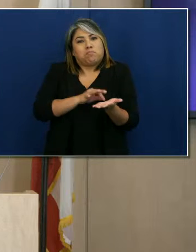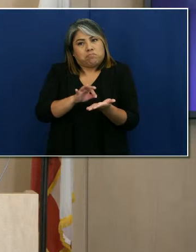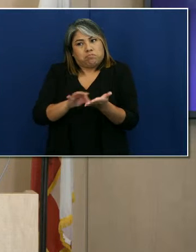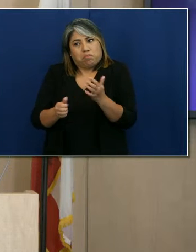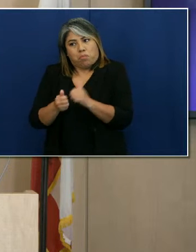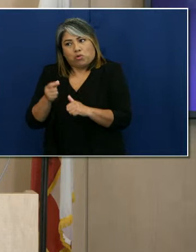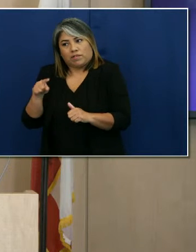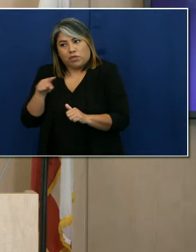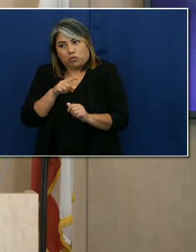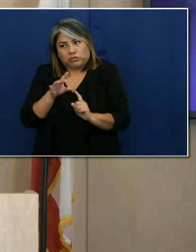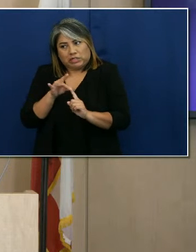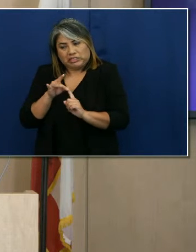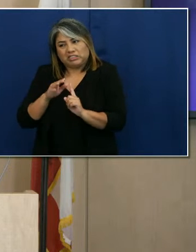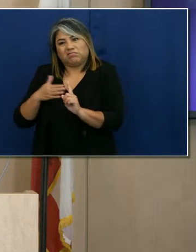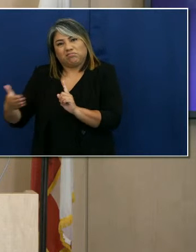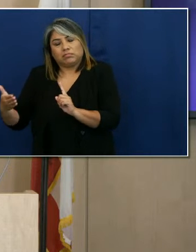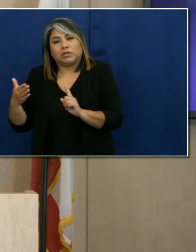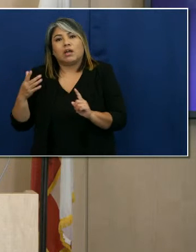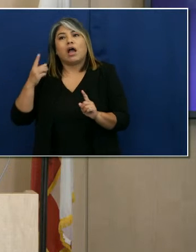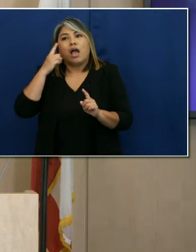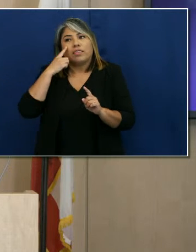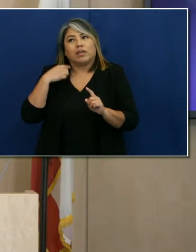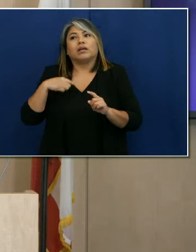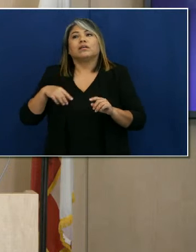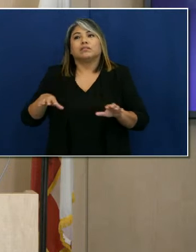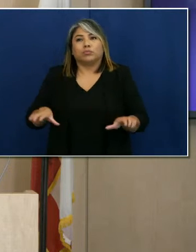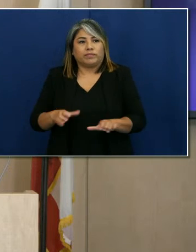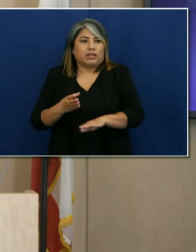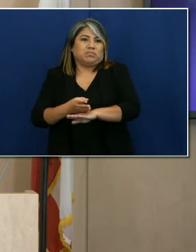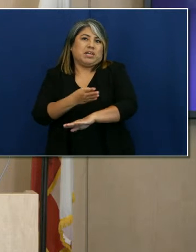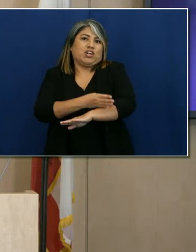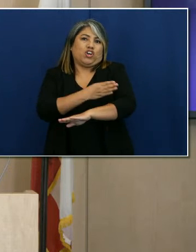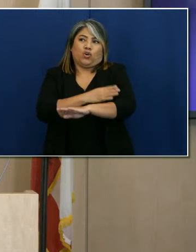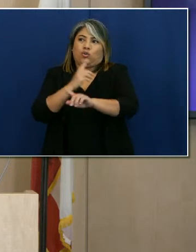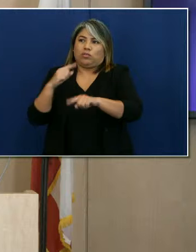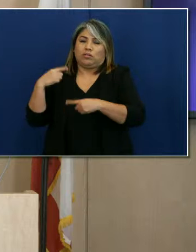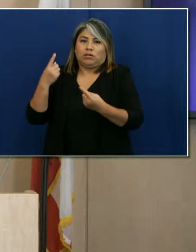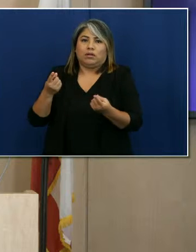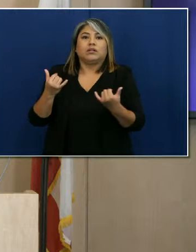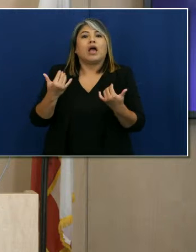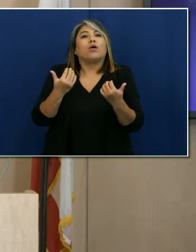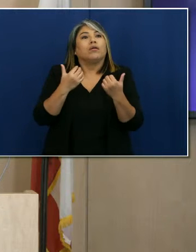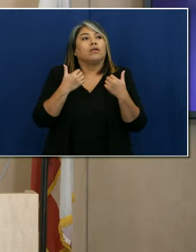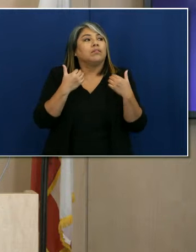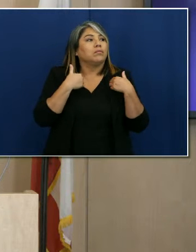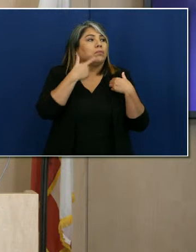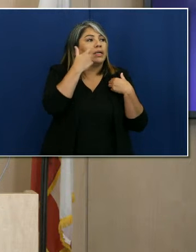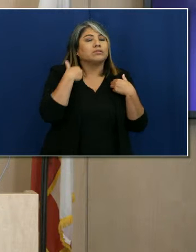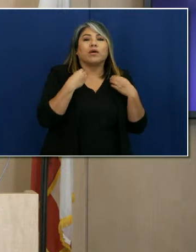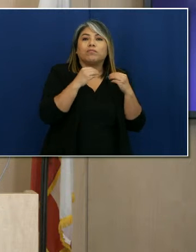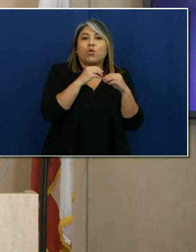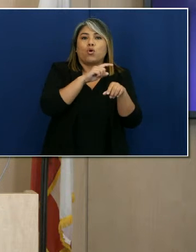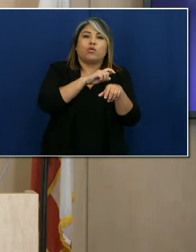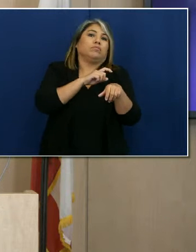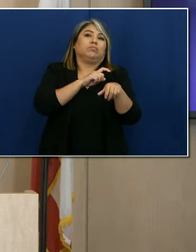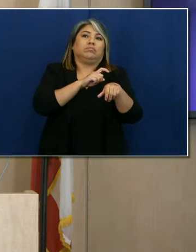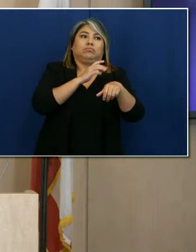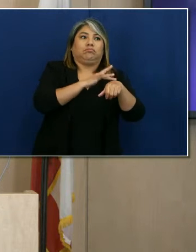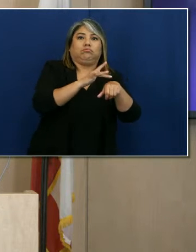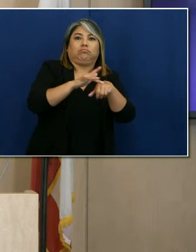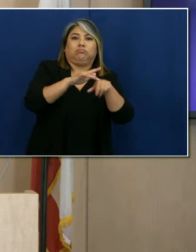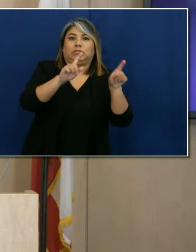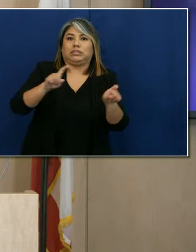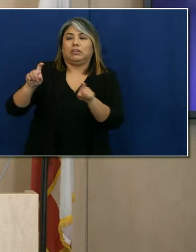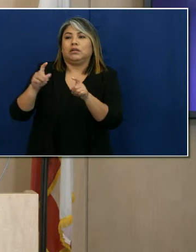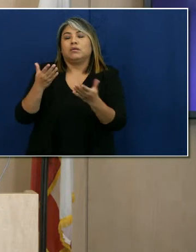fact, I'd say that we're doing better over time now that testing is much more available. I think it may be that there were some